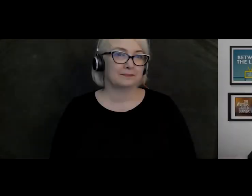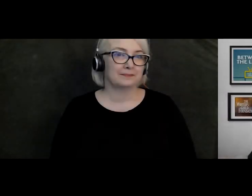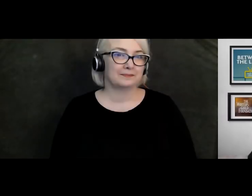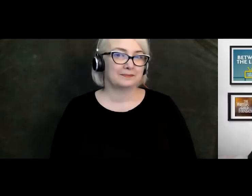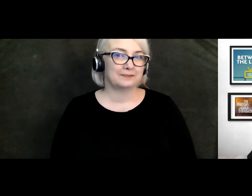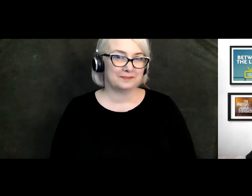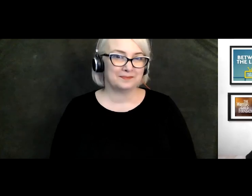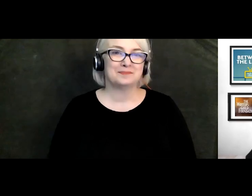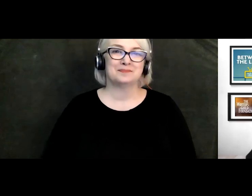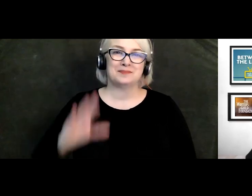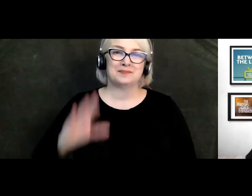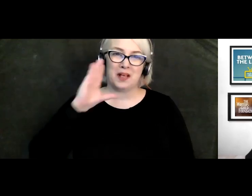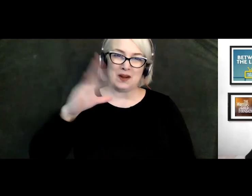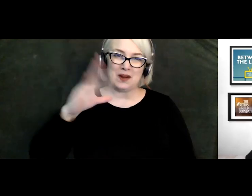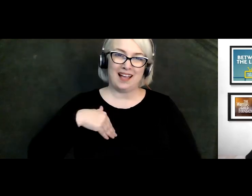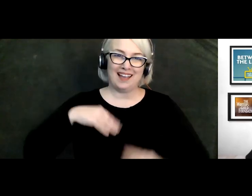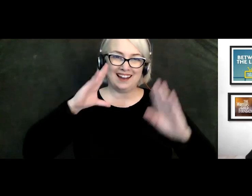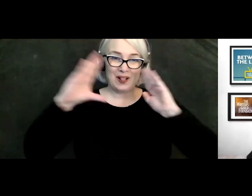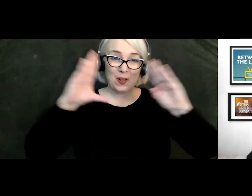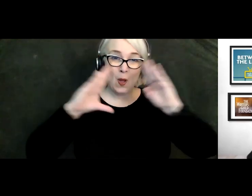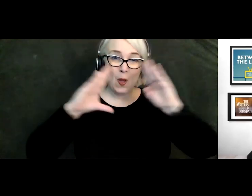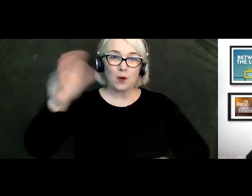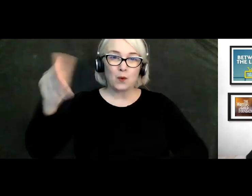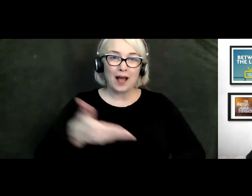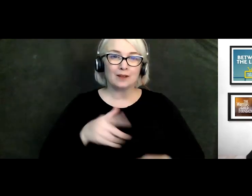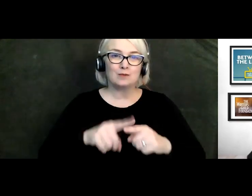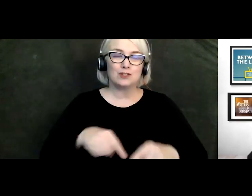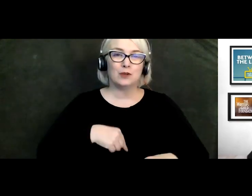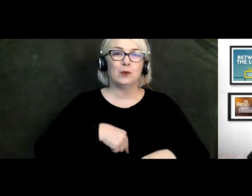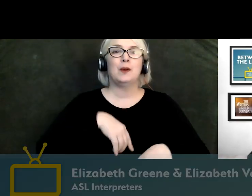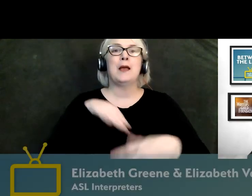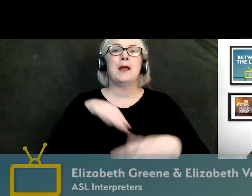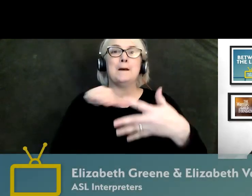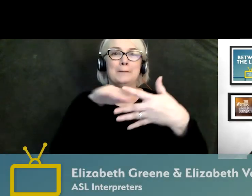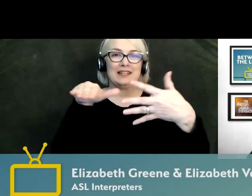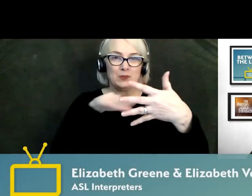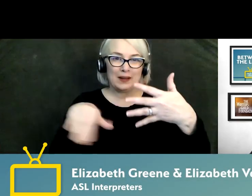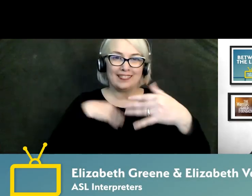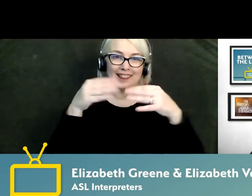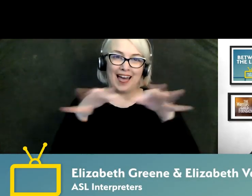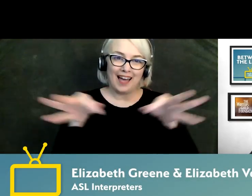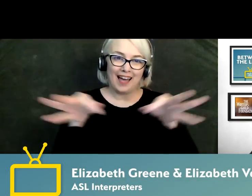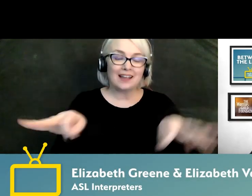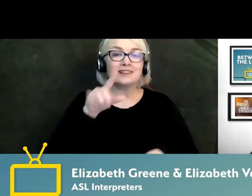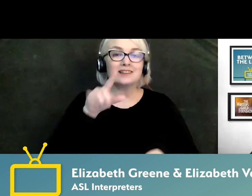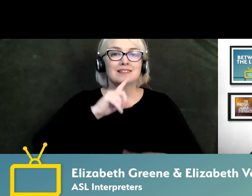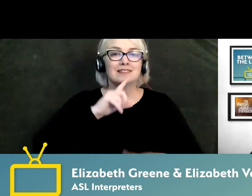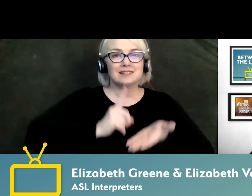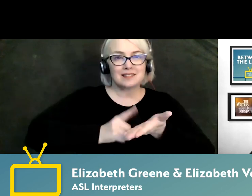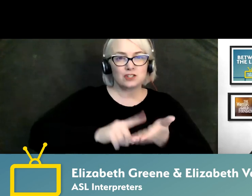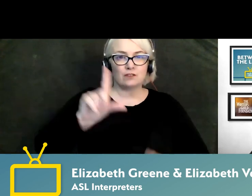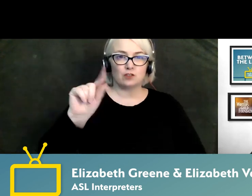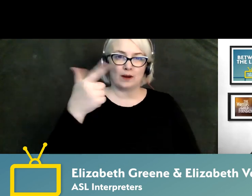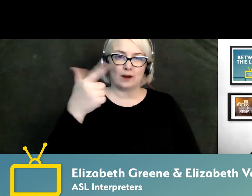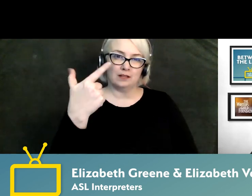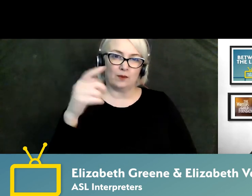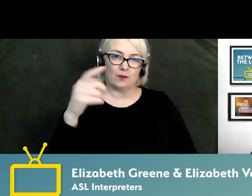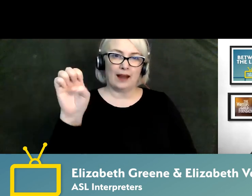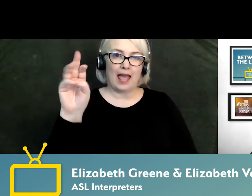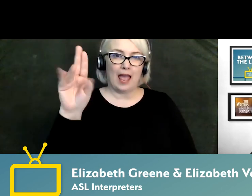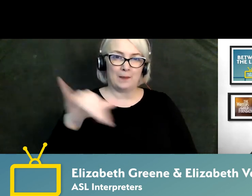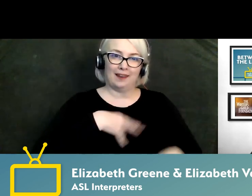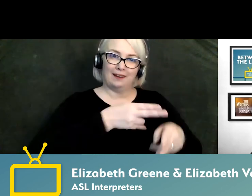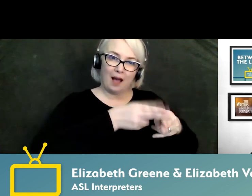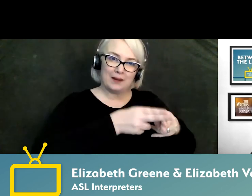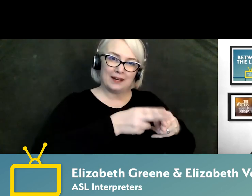All right, hello and welcome to Between the Lines. This is a discussion of 2021 Emmy nominees for Outstanding Writing for a Limited